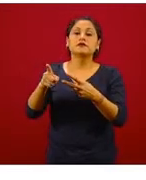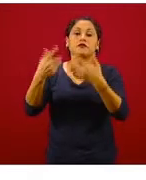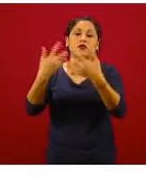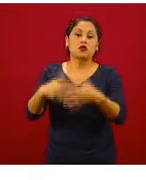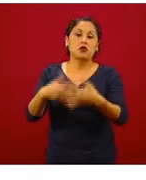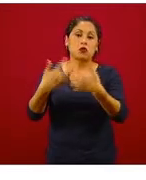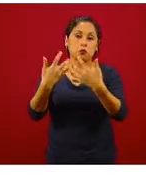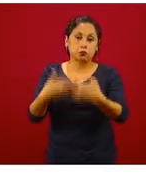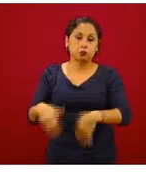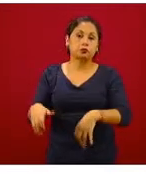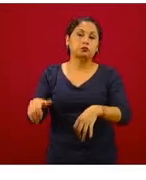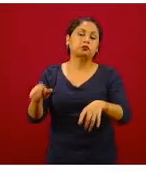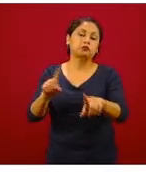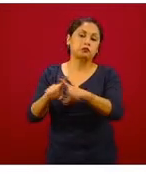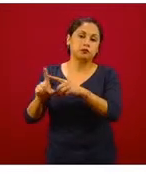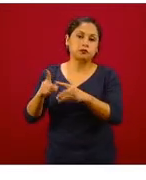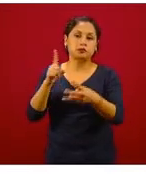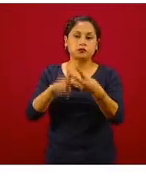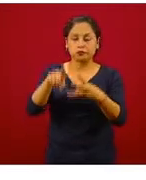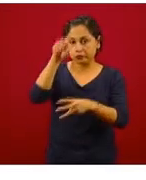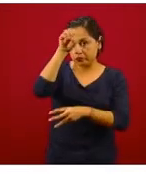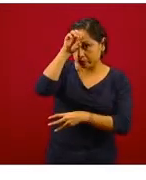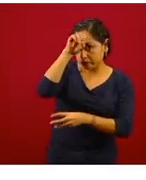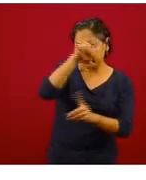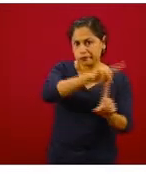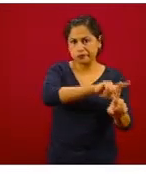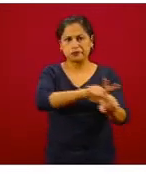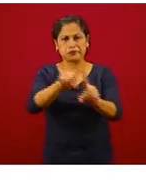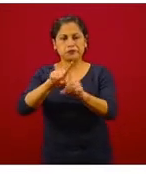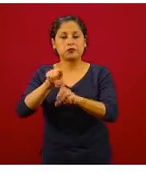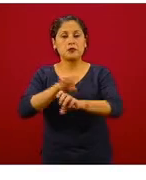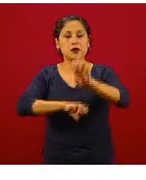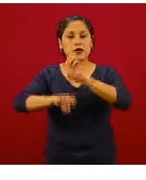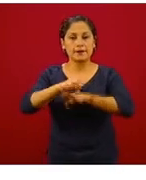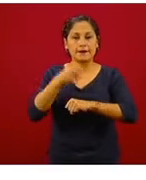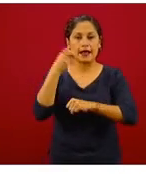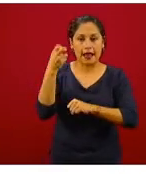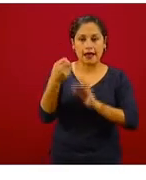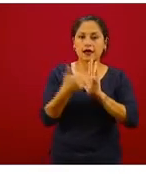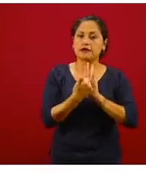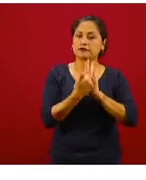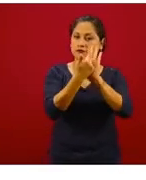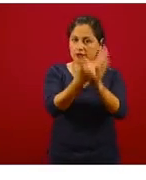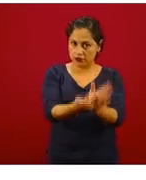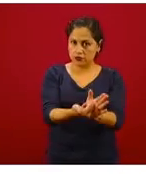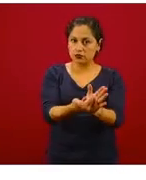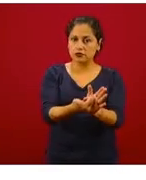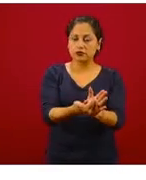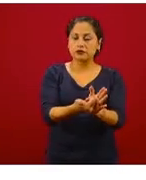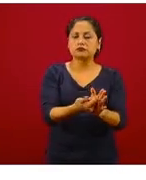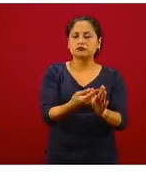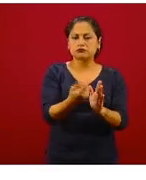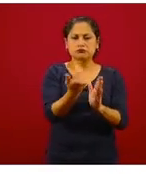construction, for the automobile industry, for the mining industry, and